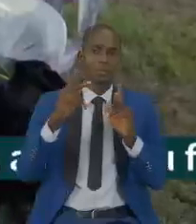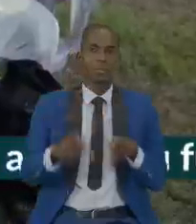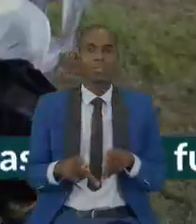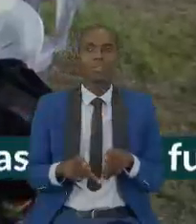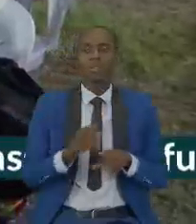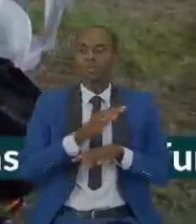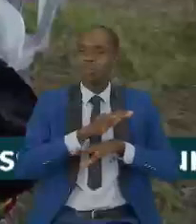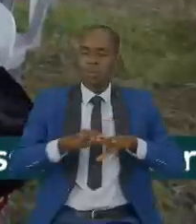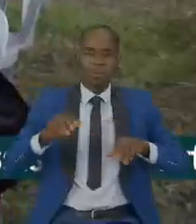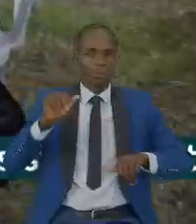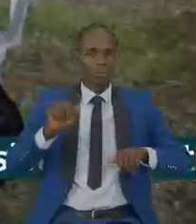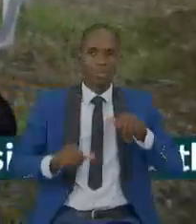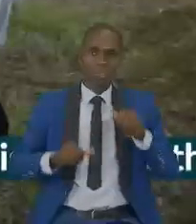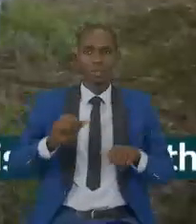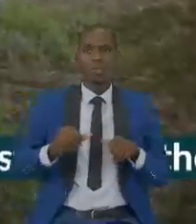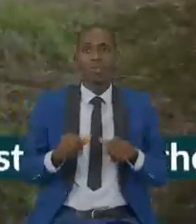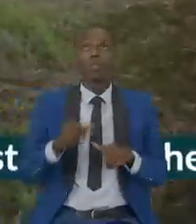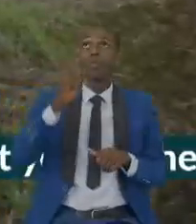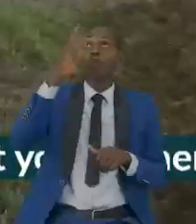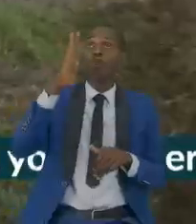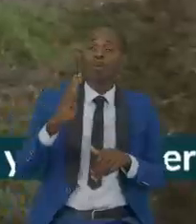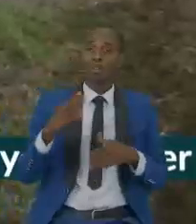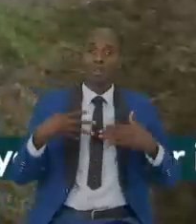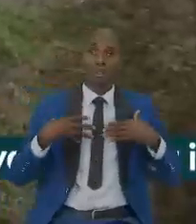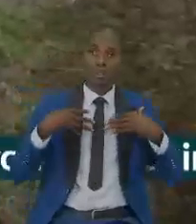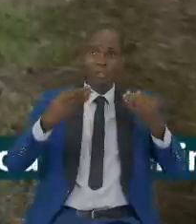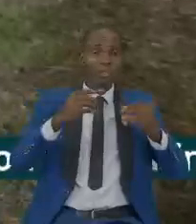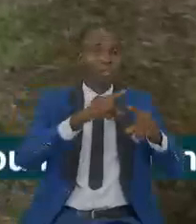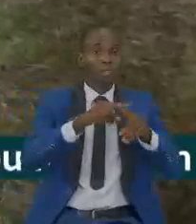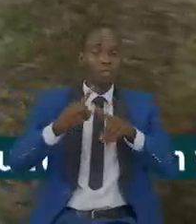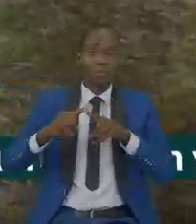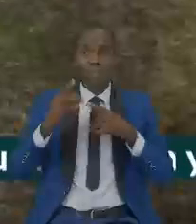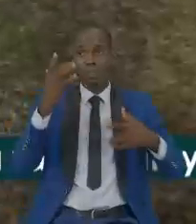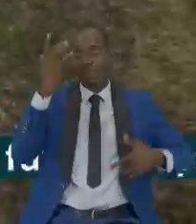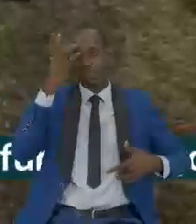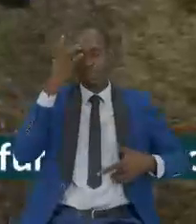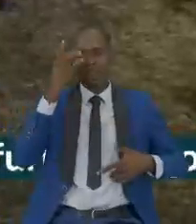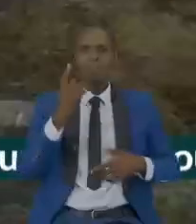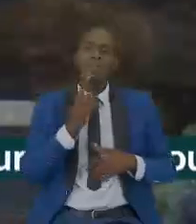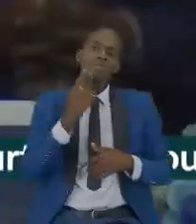But anybody to tell us that we are true by my right hand side, I'm not seeing any person.